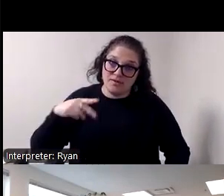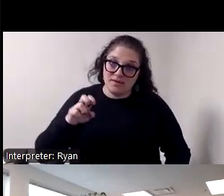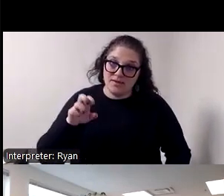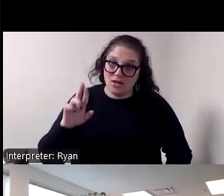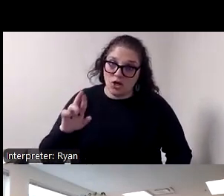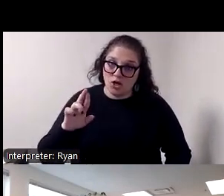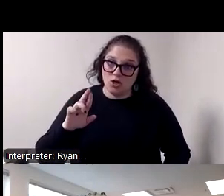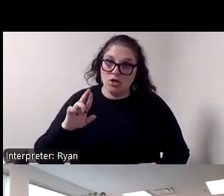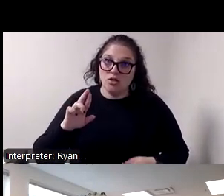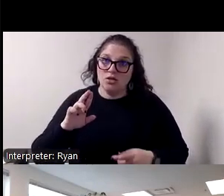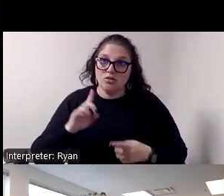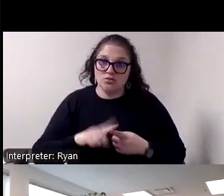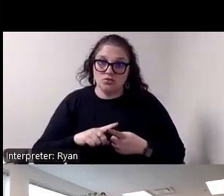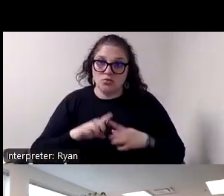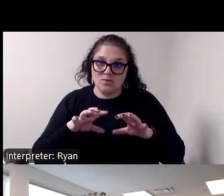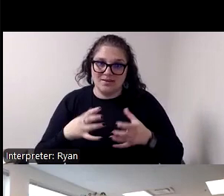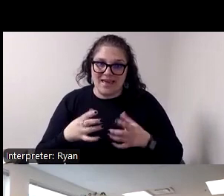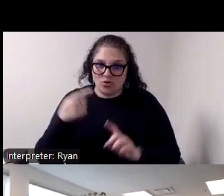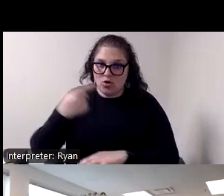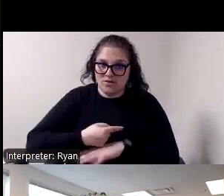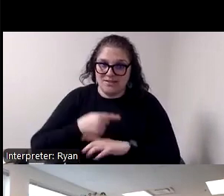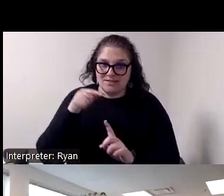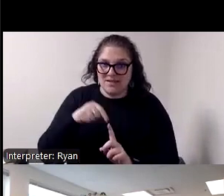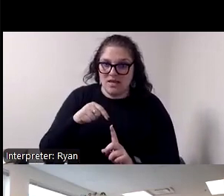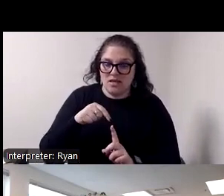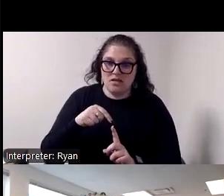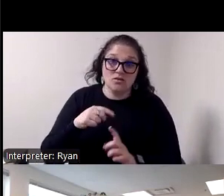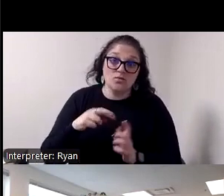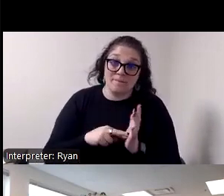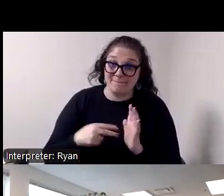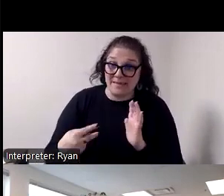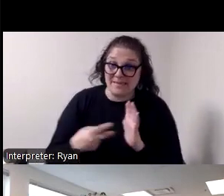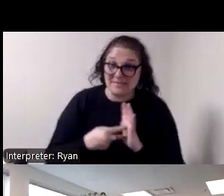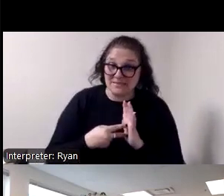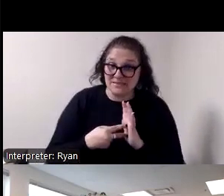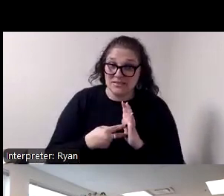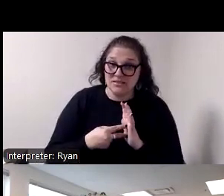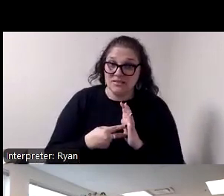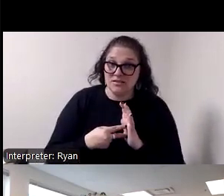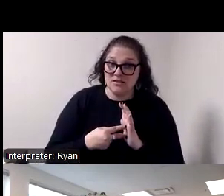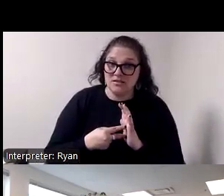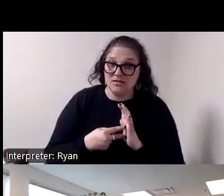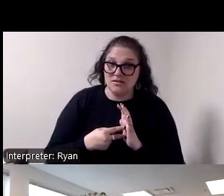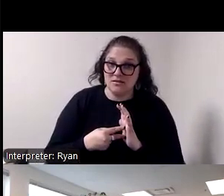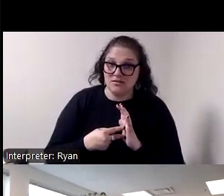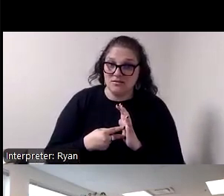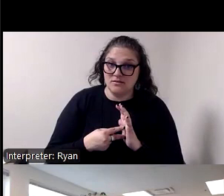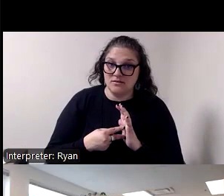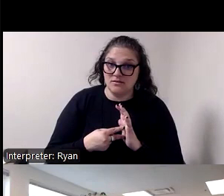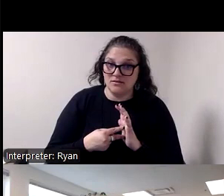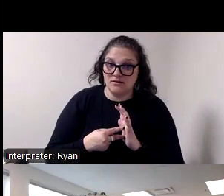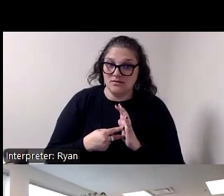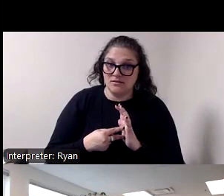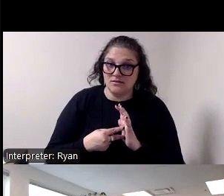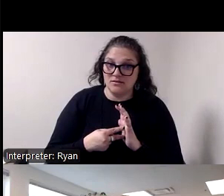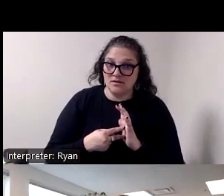converted to substitute leave category on this date. So basically what that means is basically telling